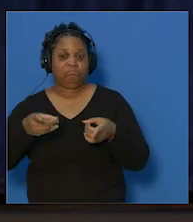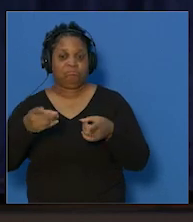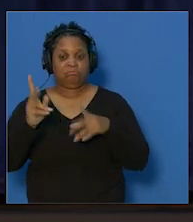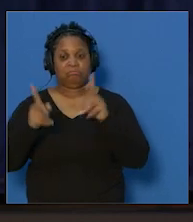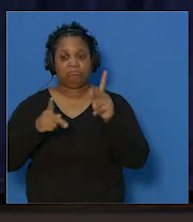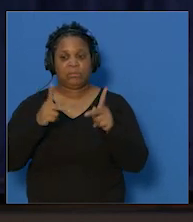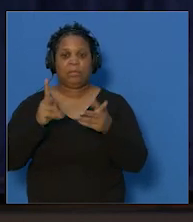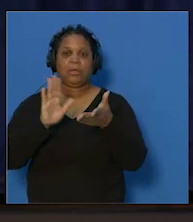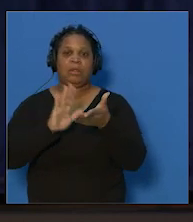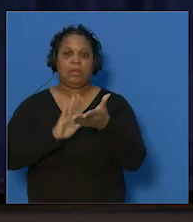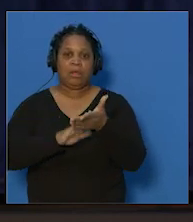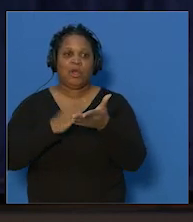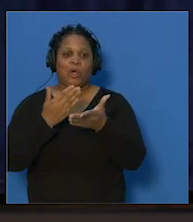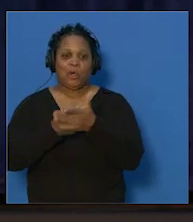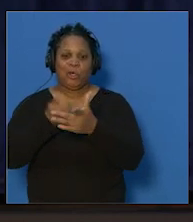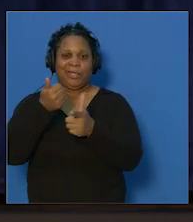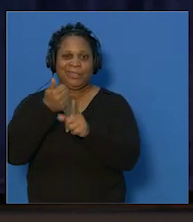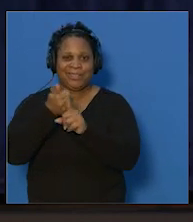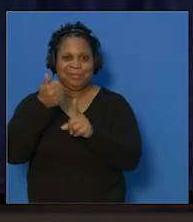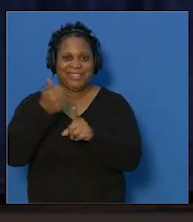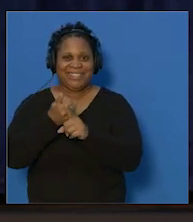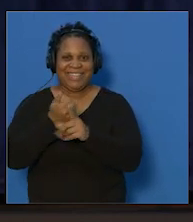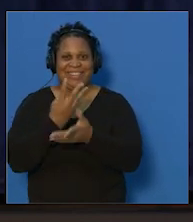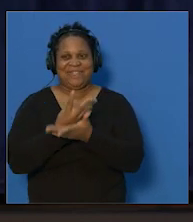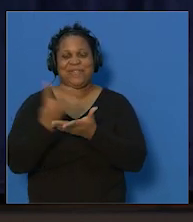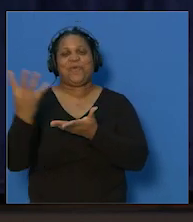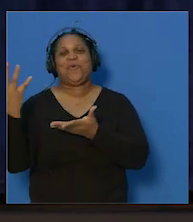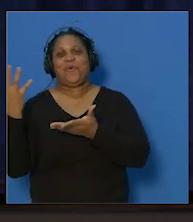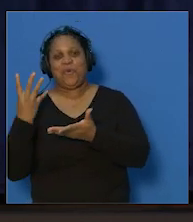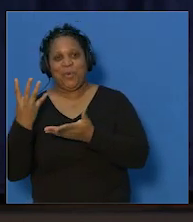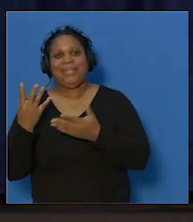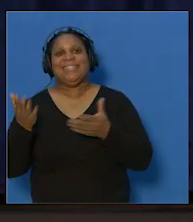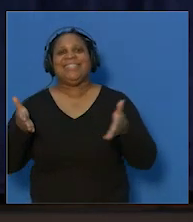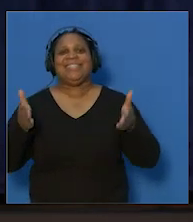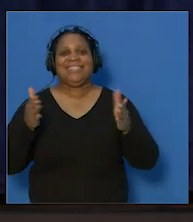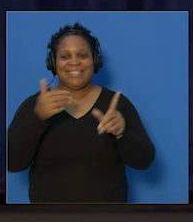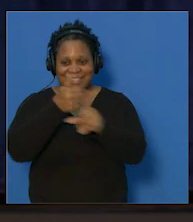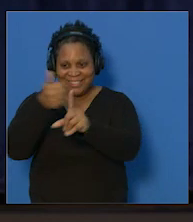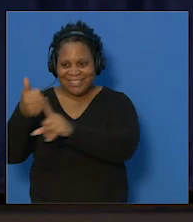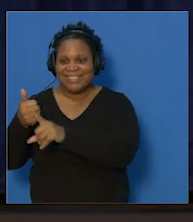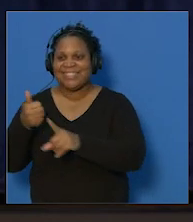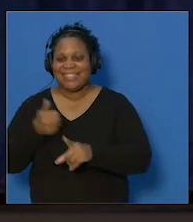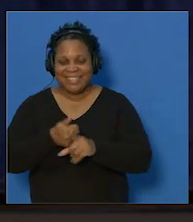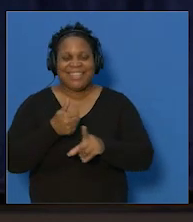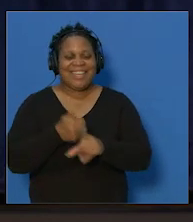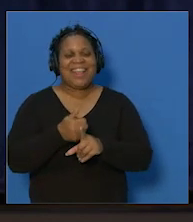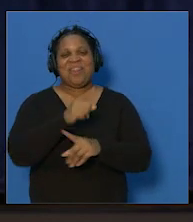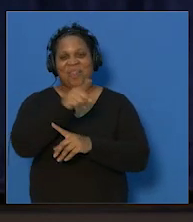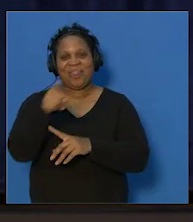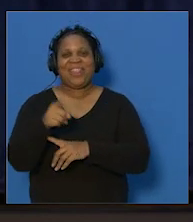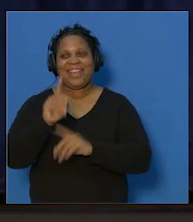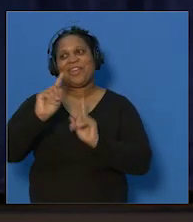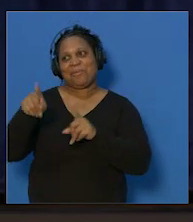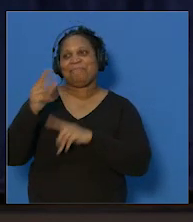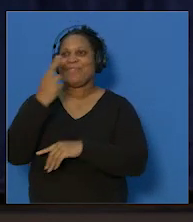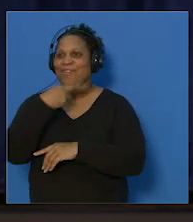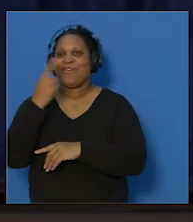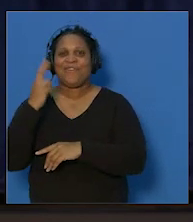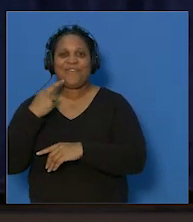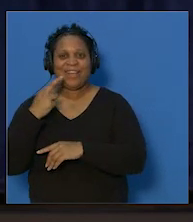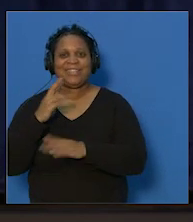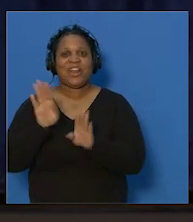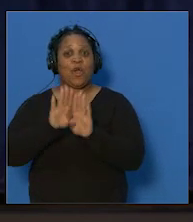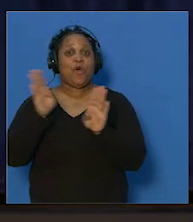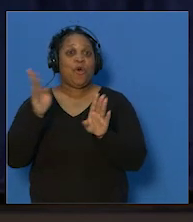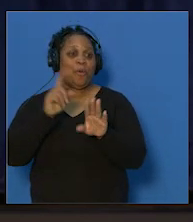have been cooking themselves for the last 4 weeks, that we allow restaurants and takeout to open just a little bit later, where they could open up to 9 o'clock